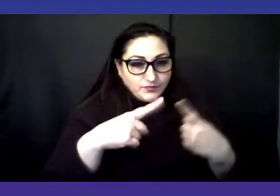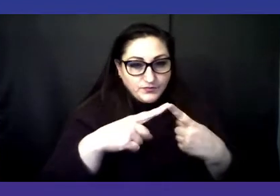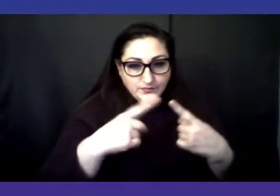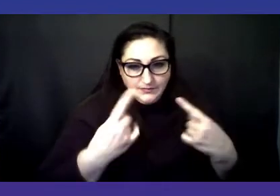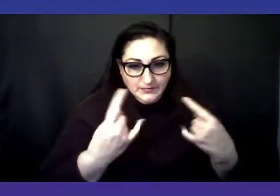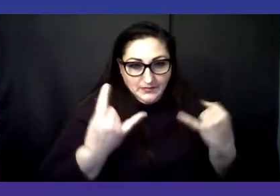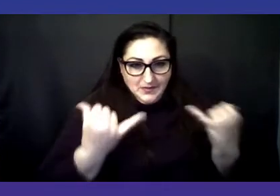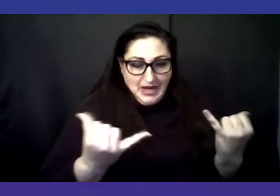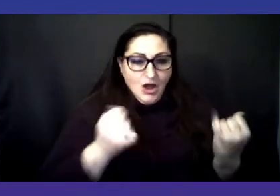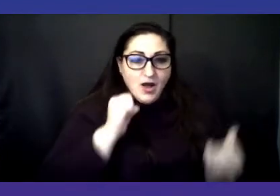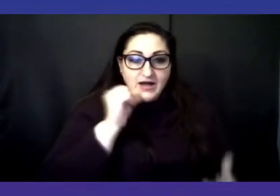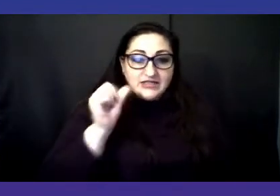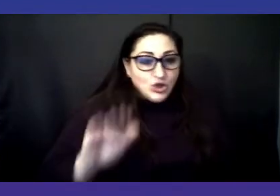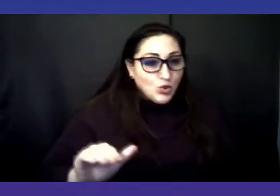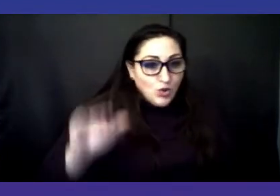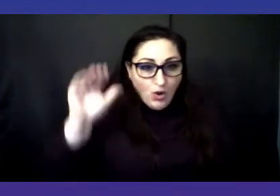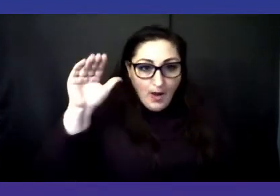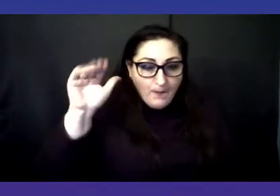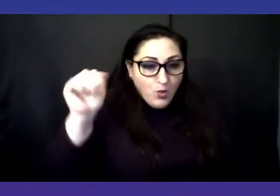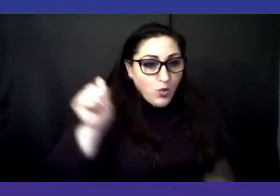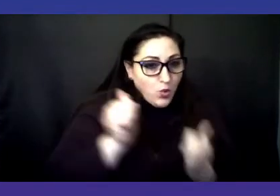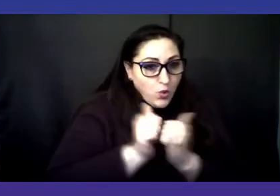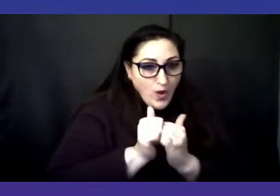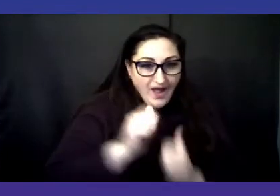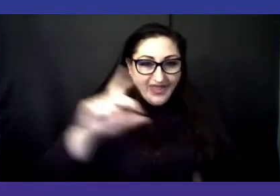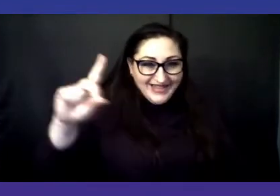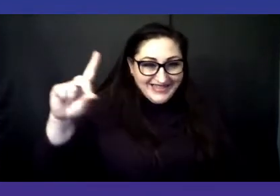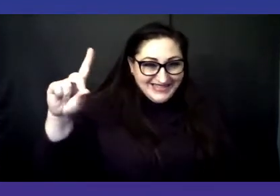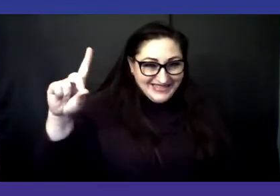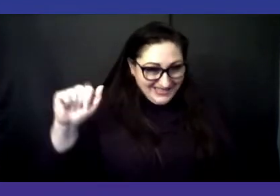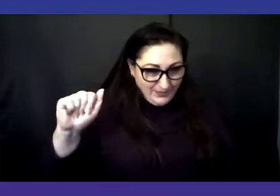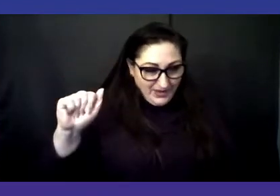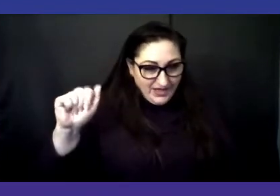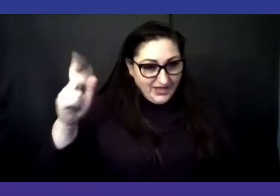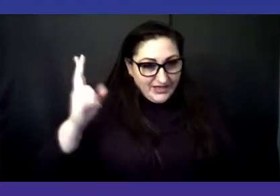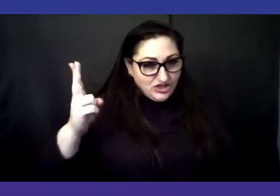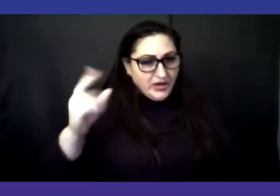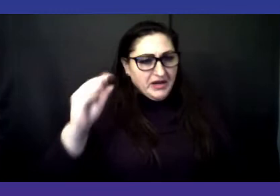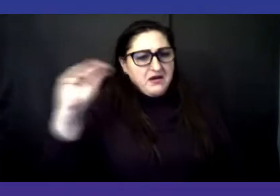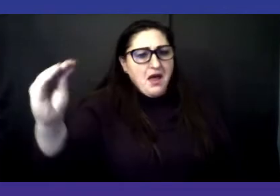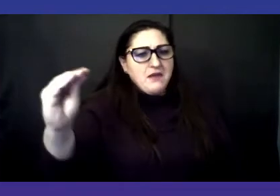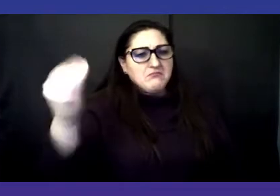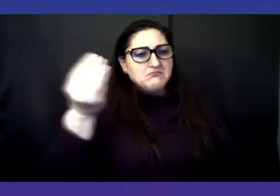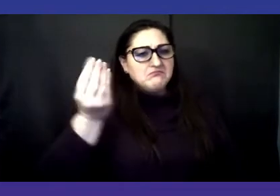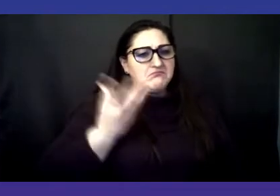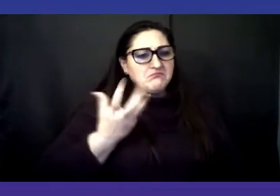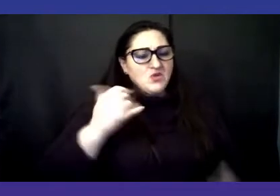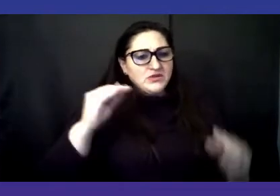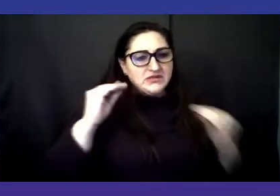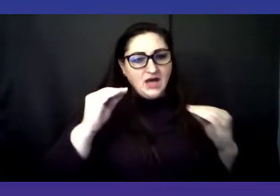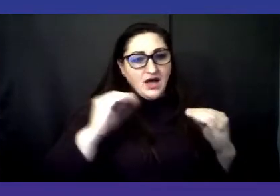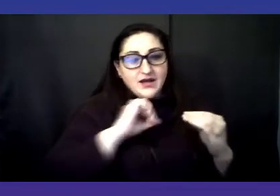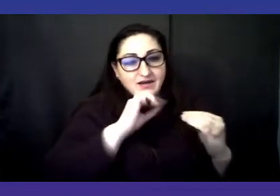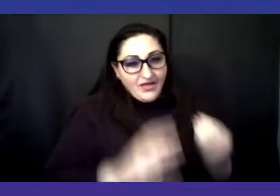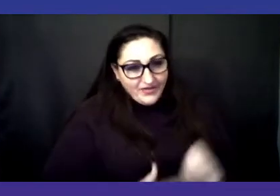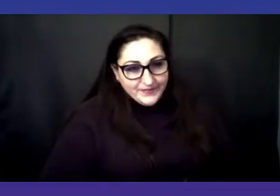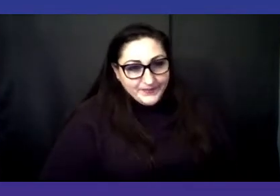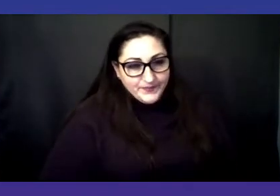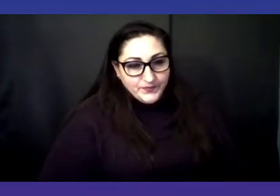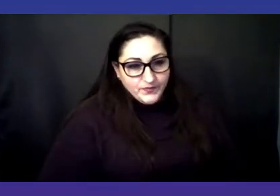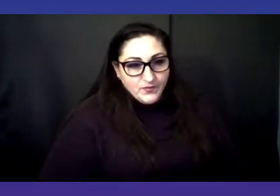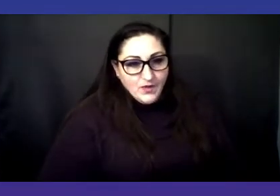any disability history at all. And when you look at the way